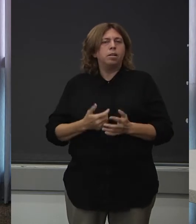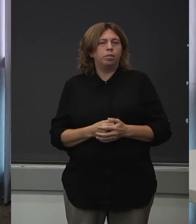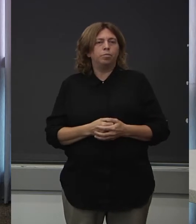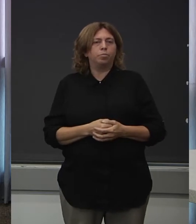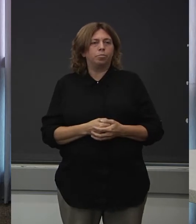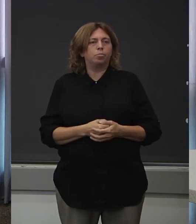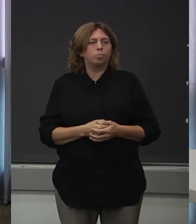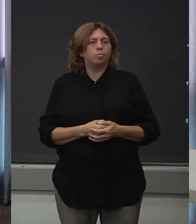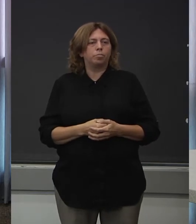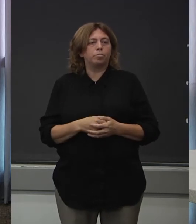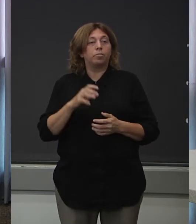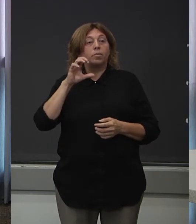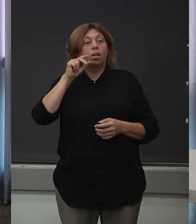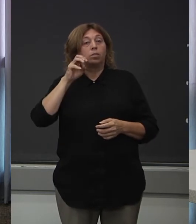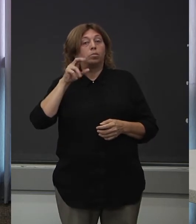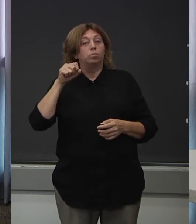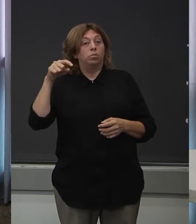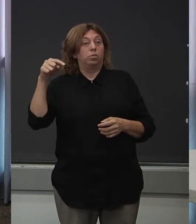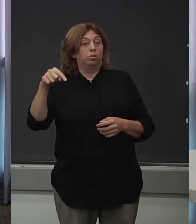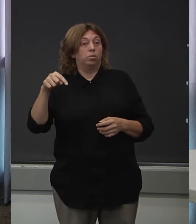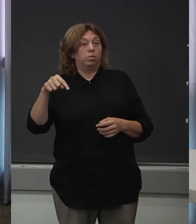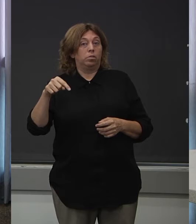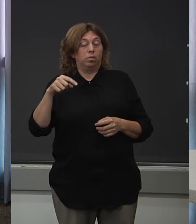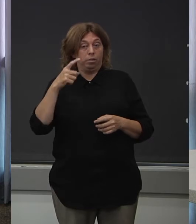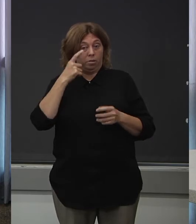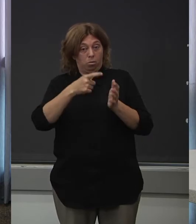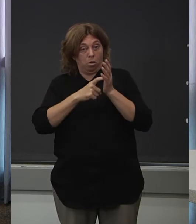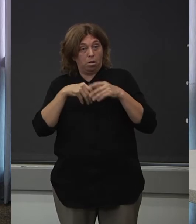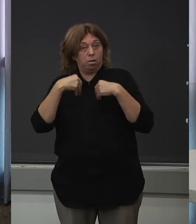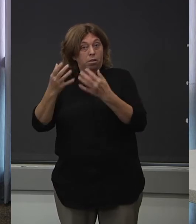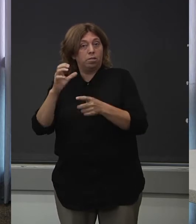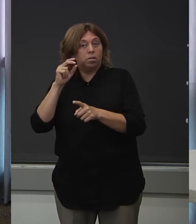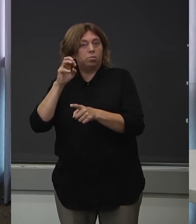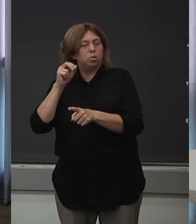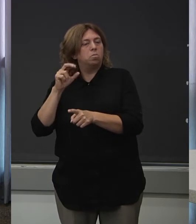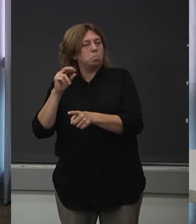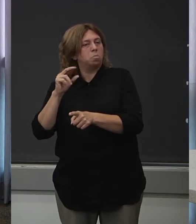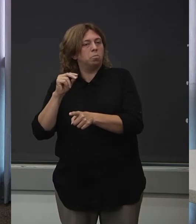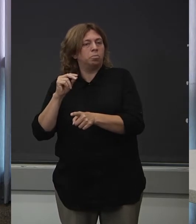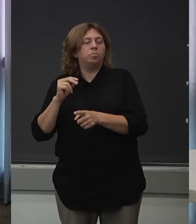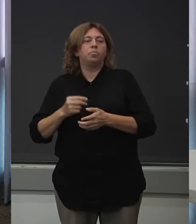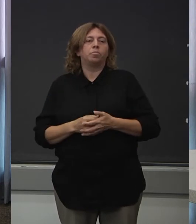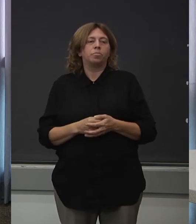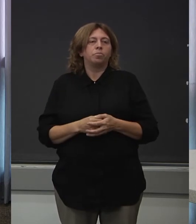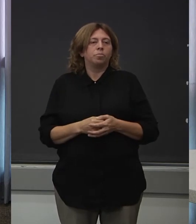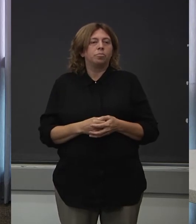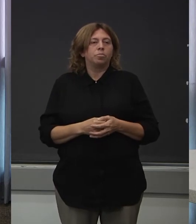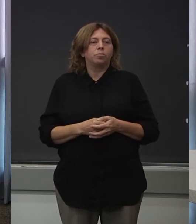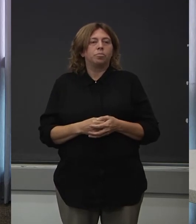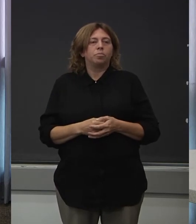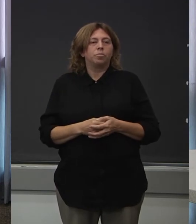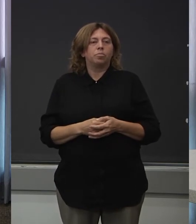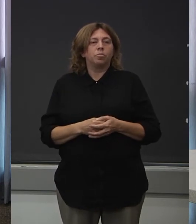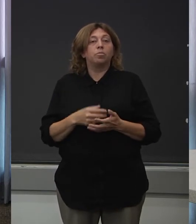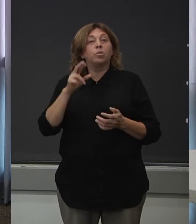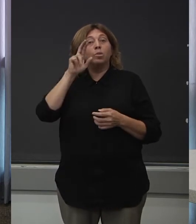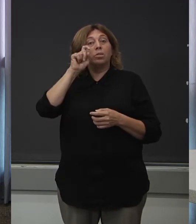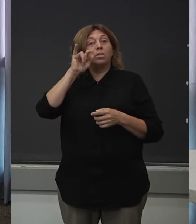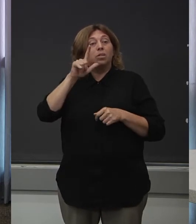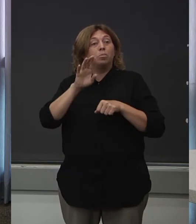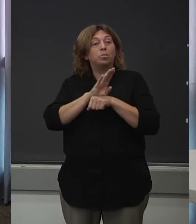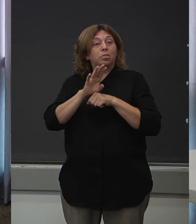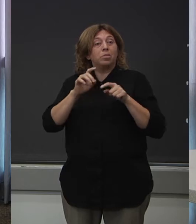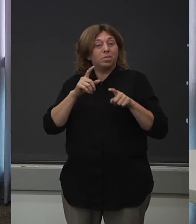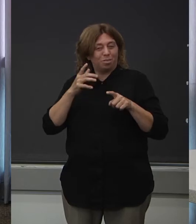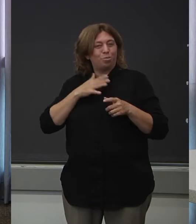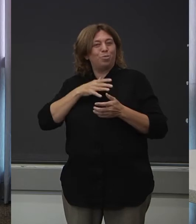not required, I think that I would do two things if I had a retail business, and actually my wife does have a retail business. I would